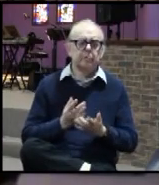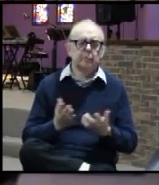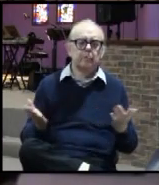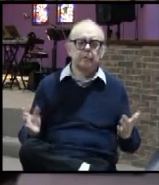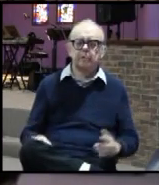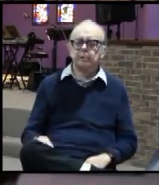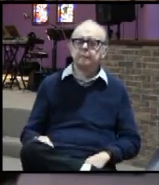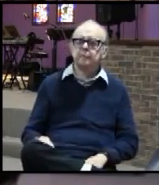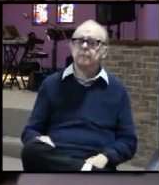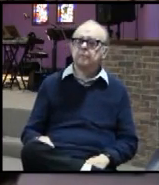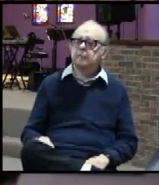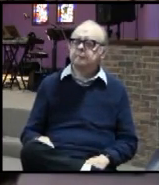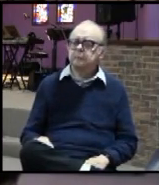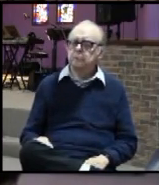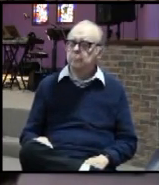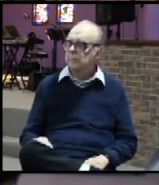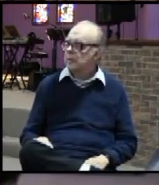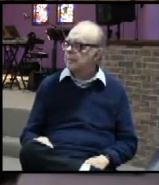Okay?